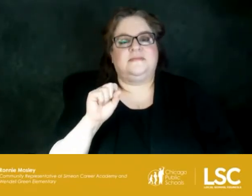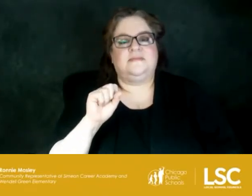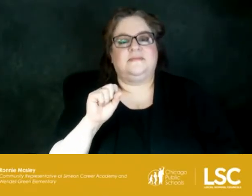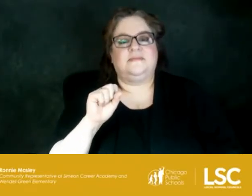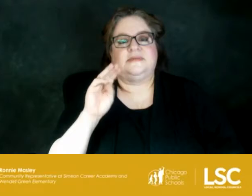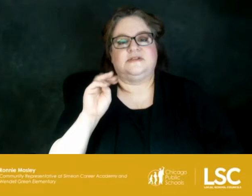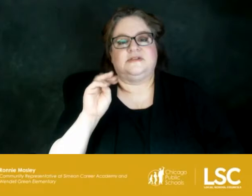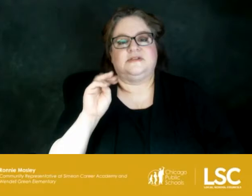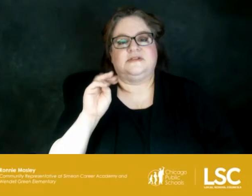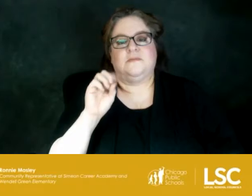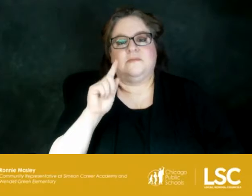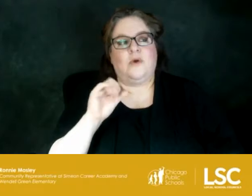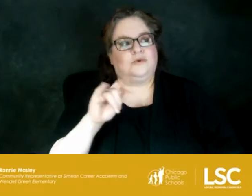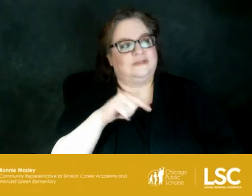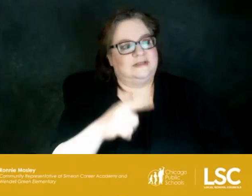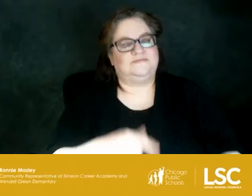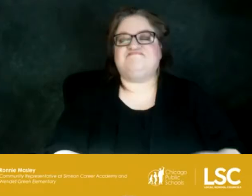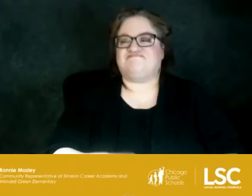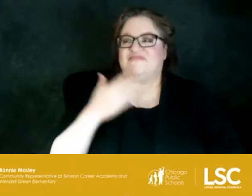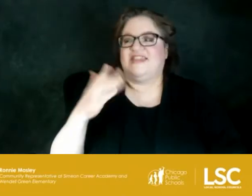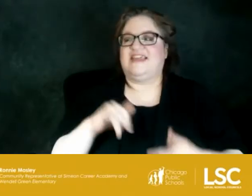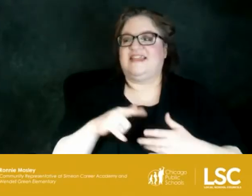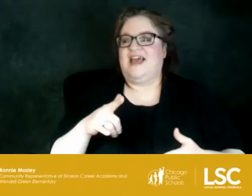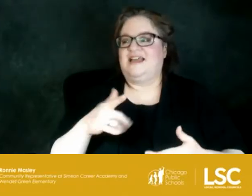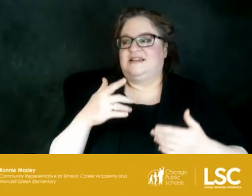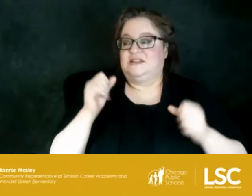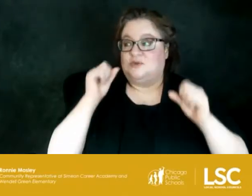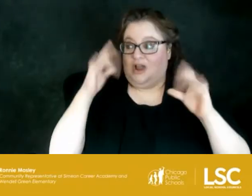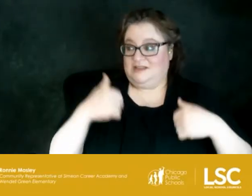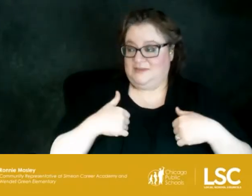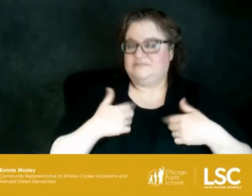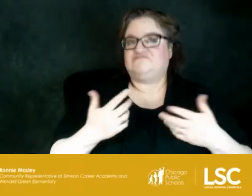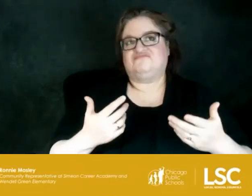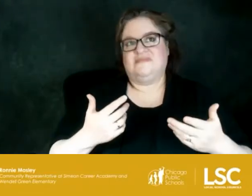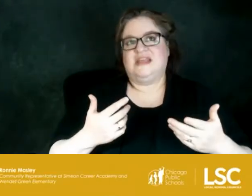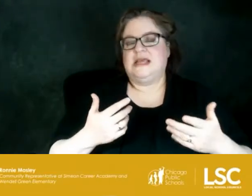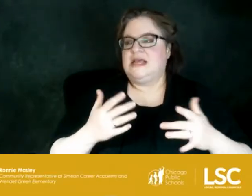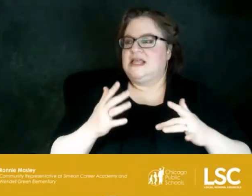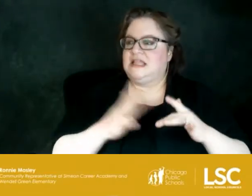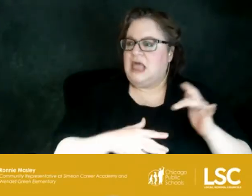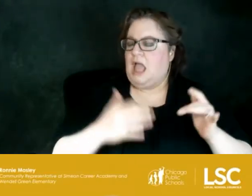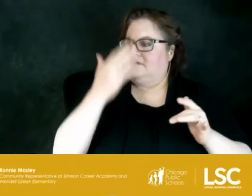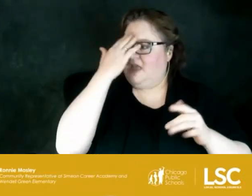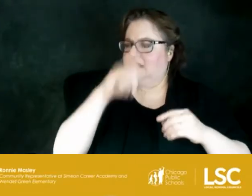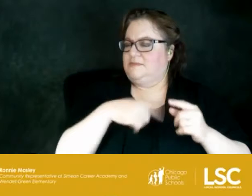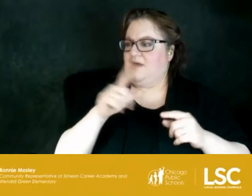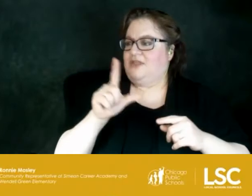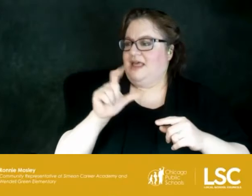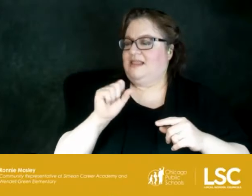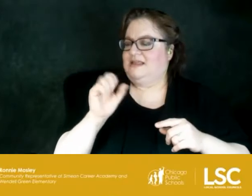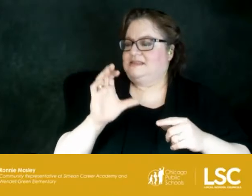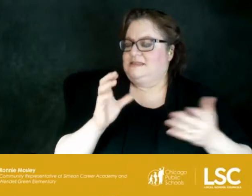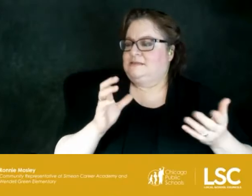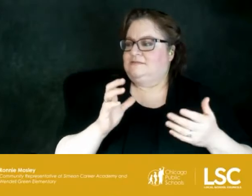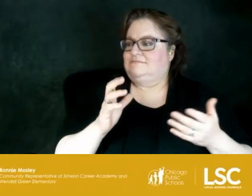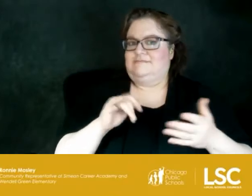you? The thing that surprised me was really just like the lack of knowledge about the LSC, right? Like